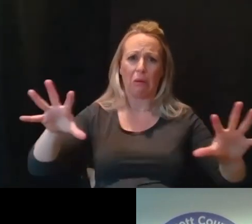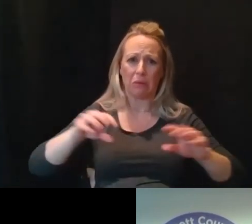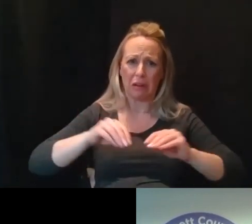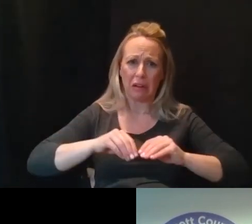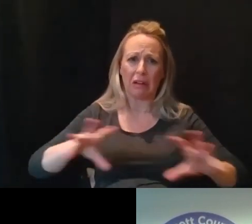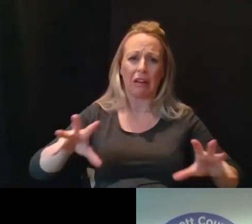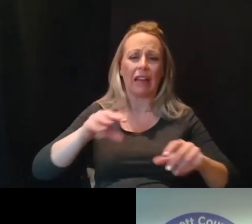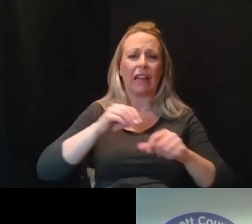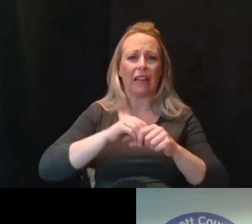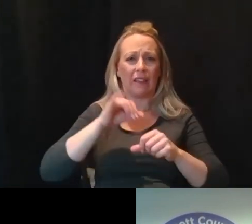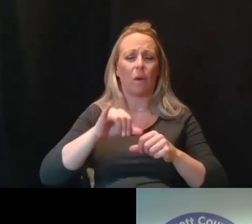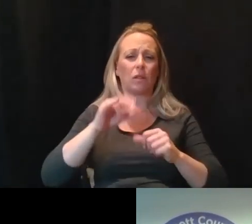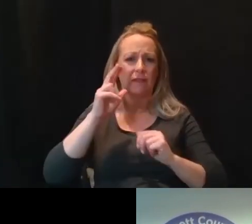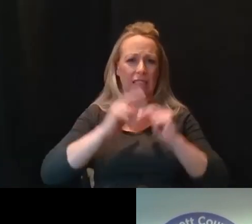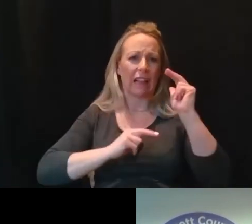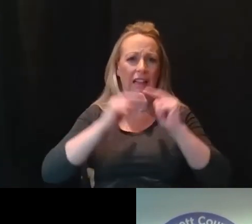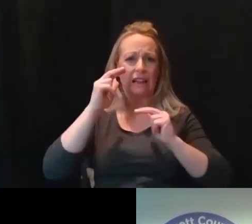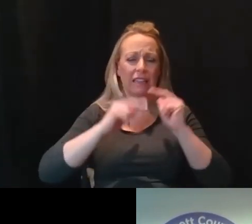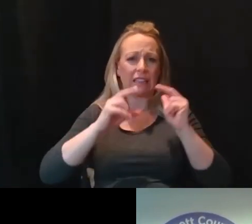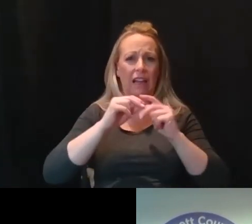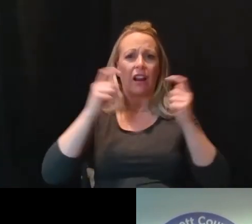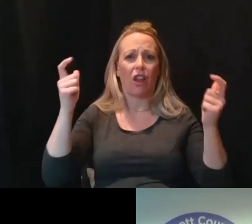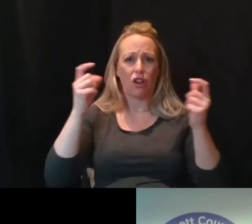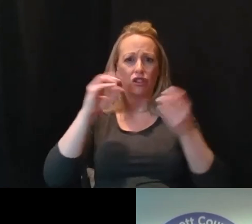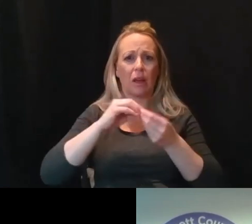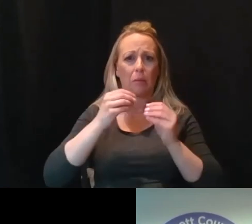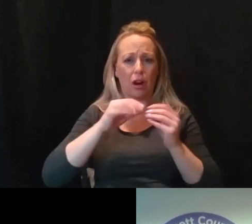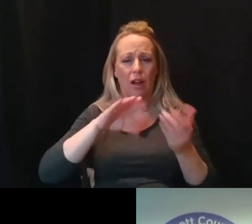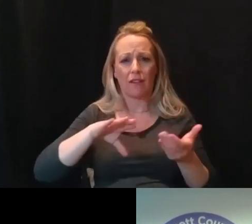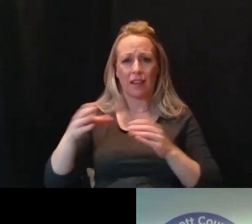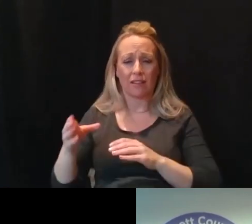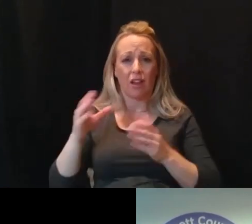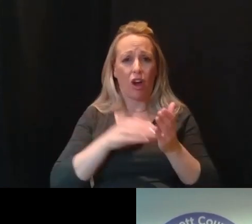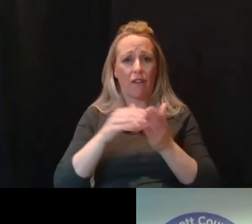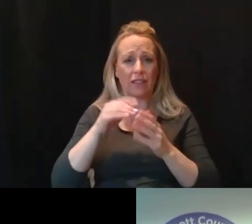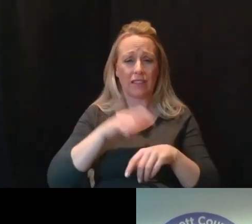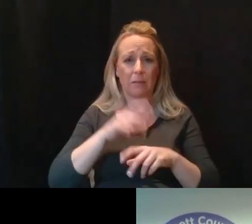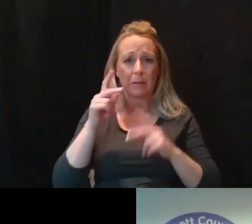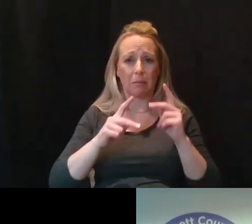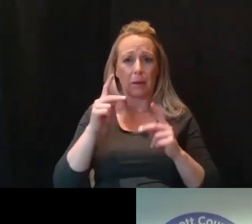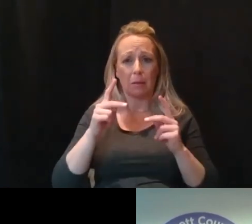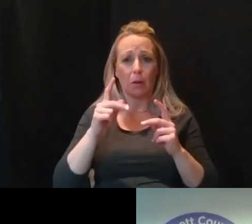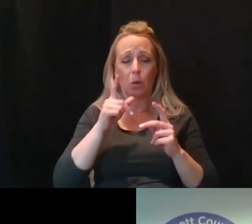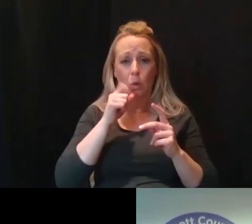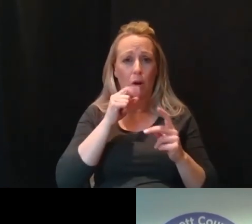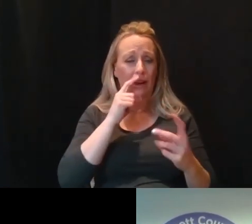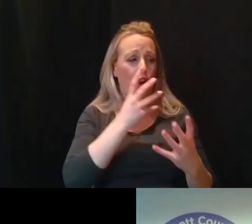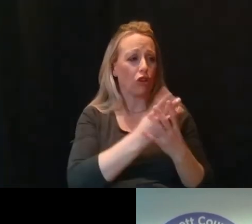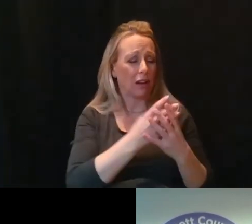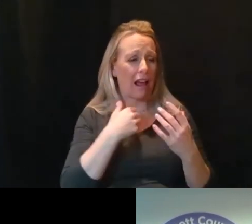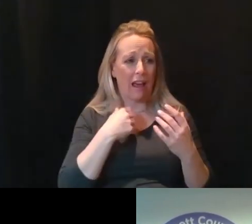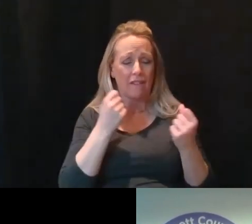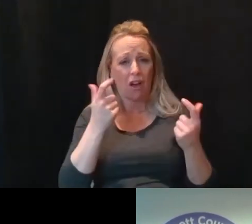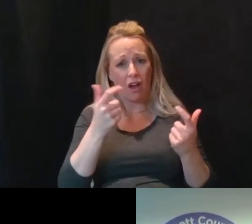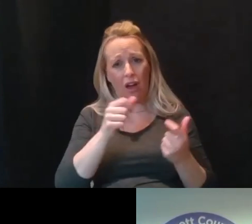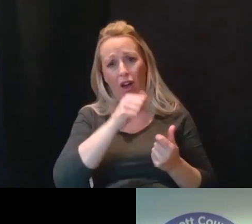facilities, there have been a large number of deaths. Often people who are incarcerated have multiple health problems. We see it here in